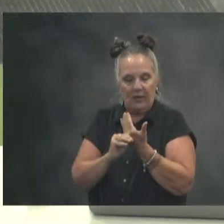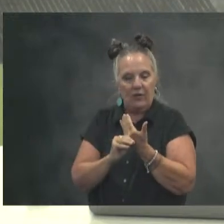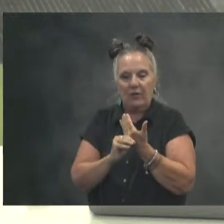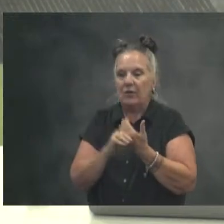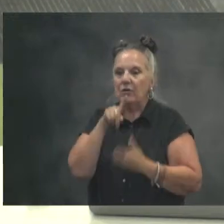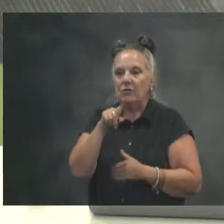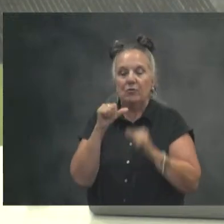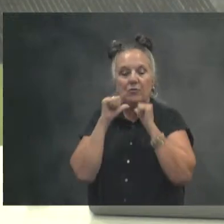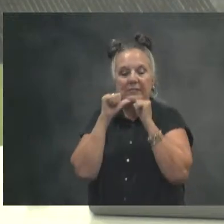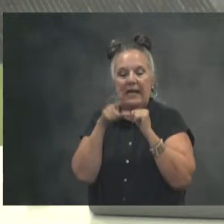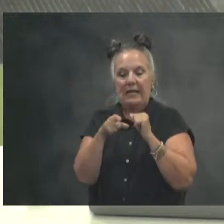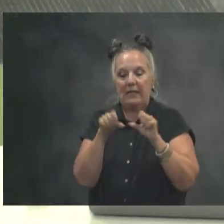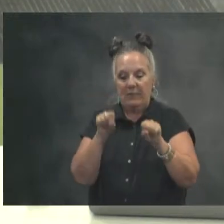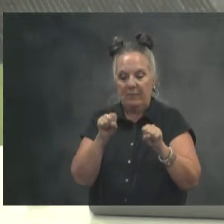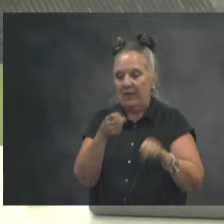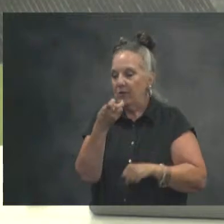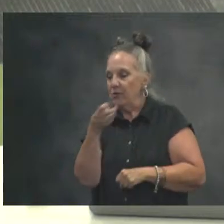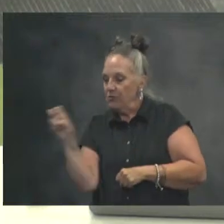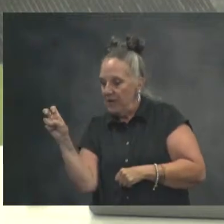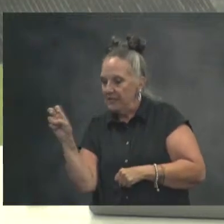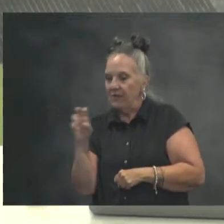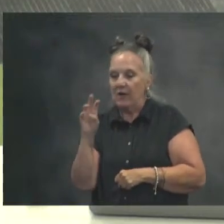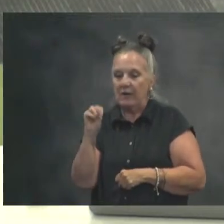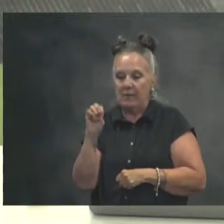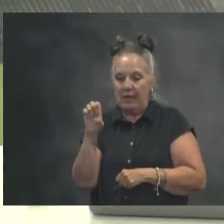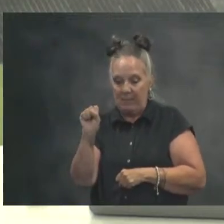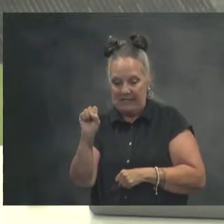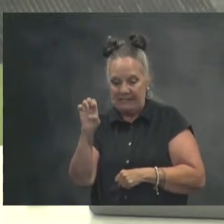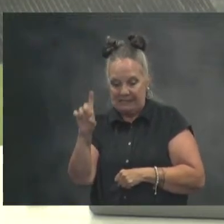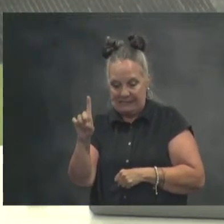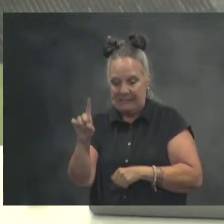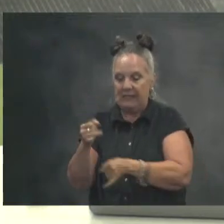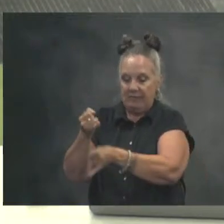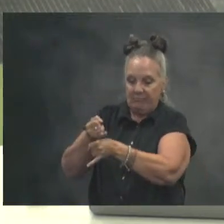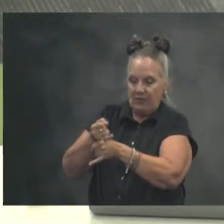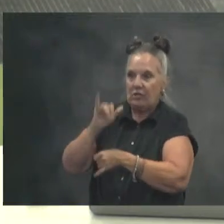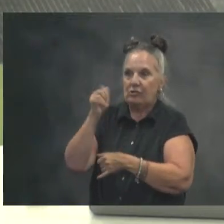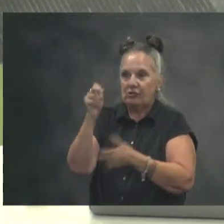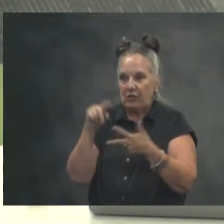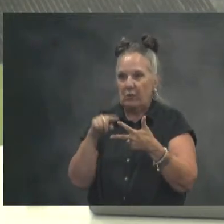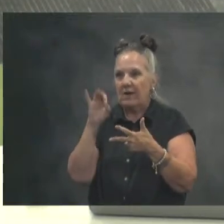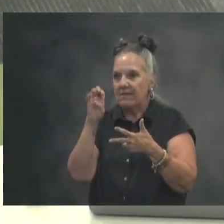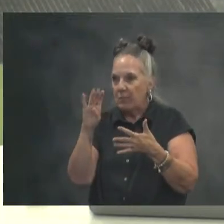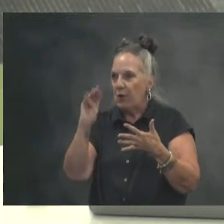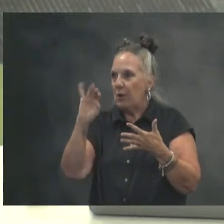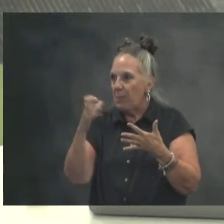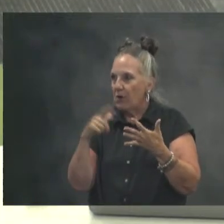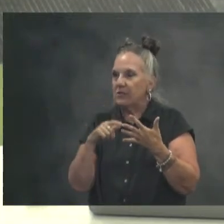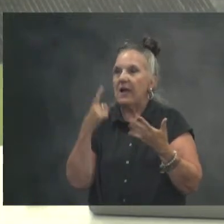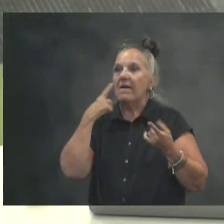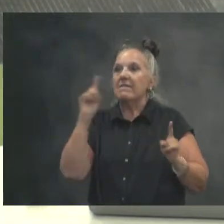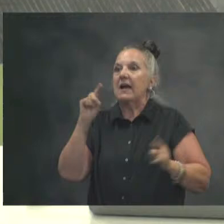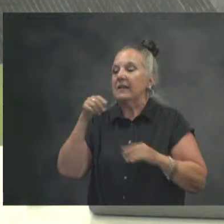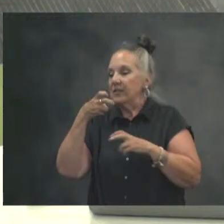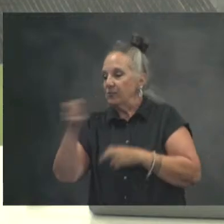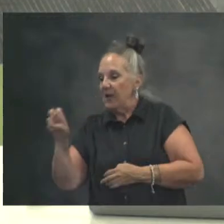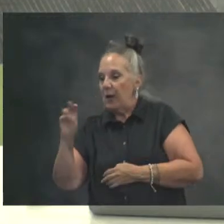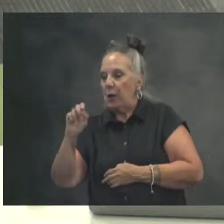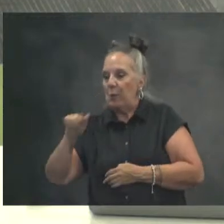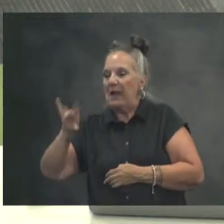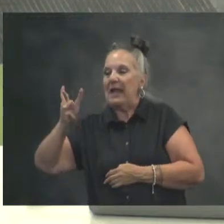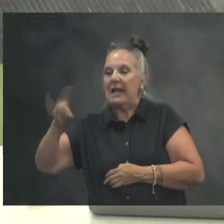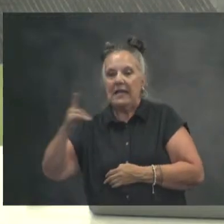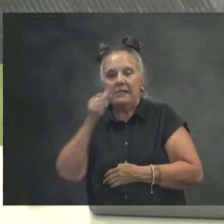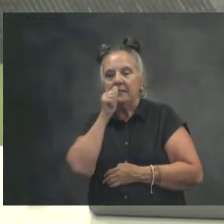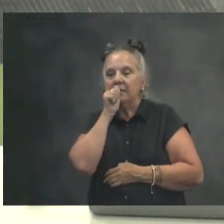him the ability to be transferred to Maryland School for the Deaf. January, February, March, April, finally transferred on May 8th,